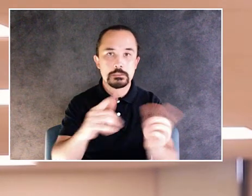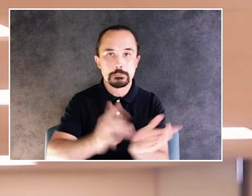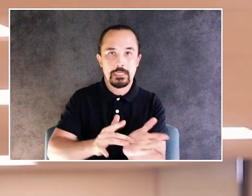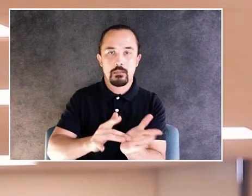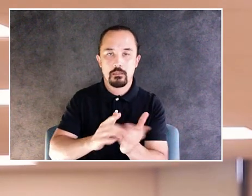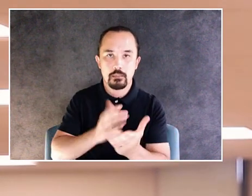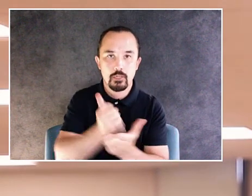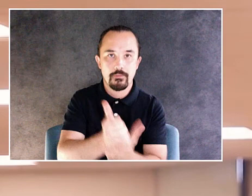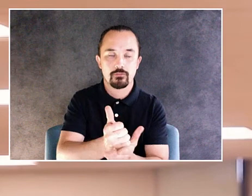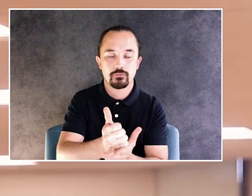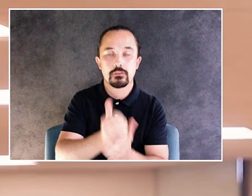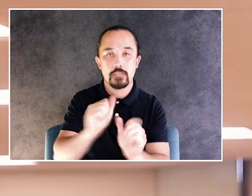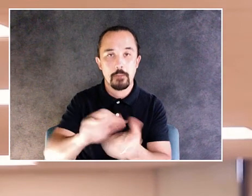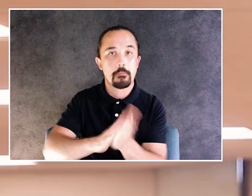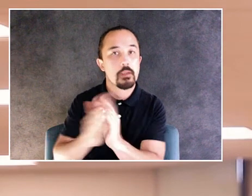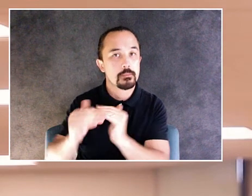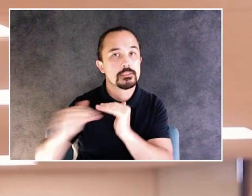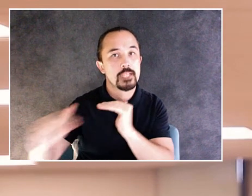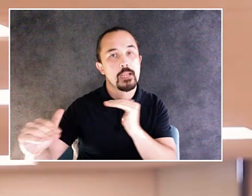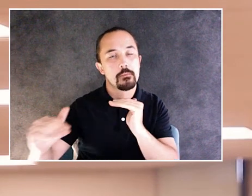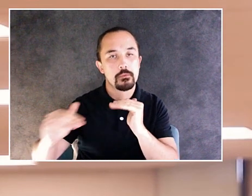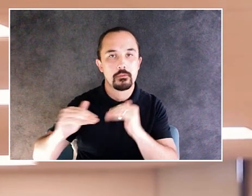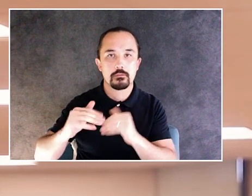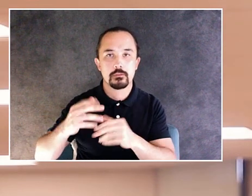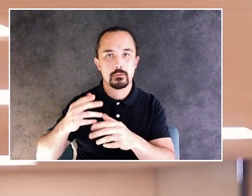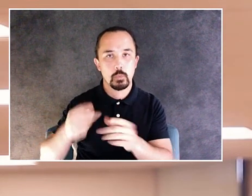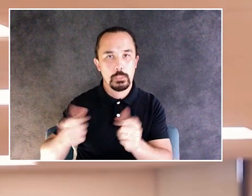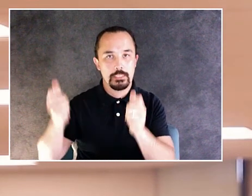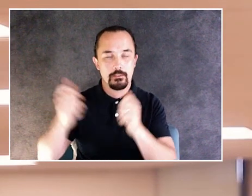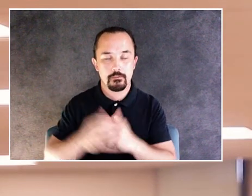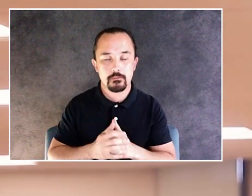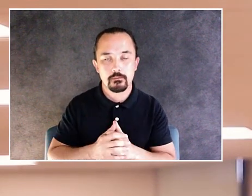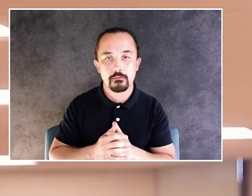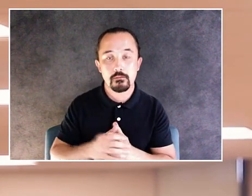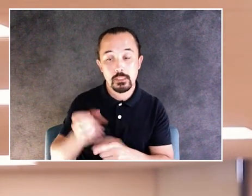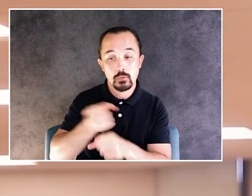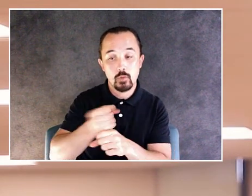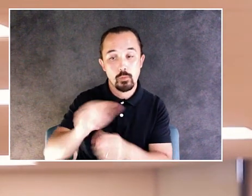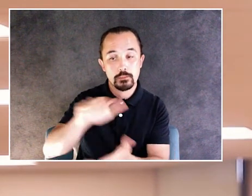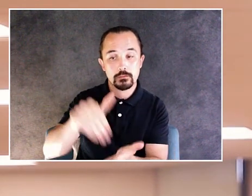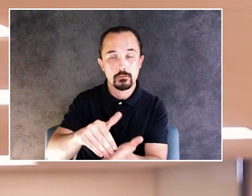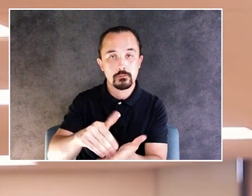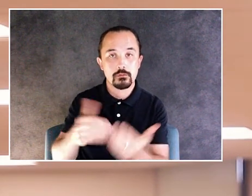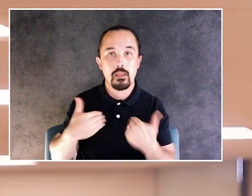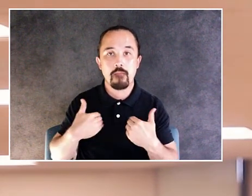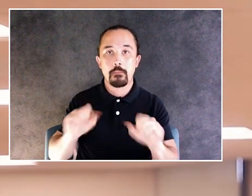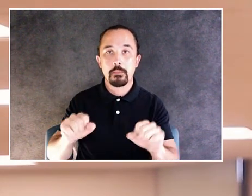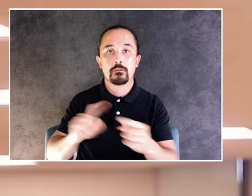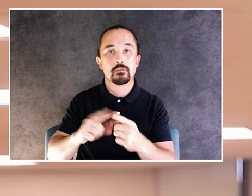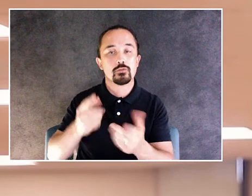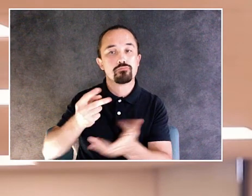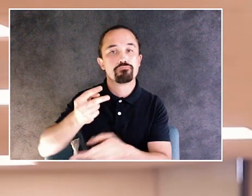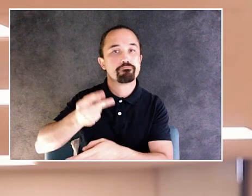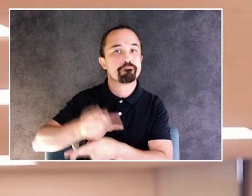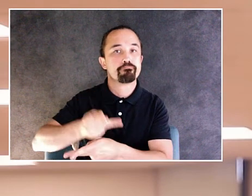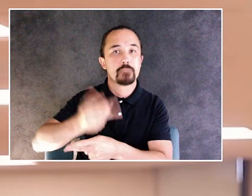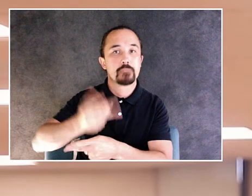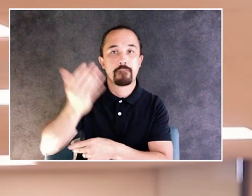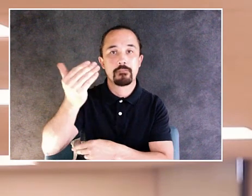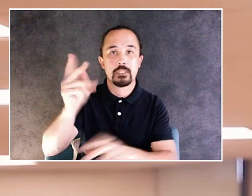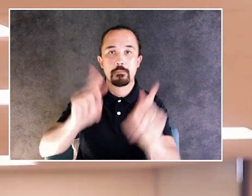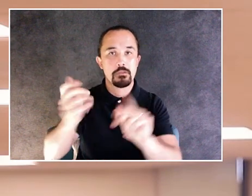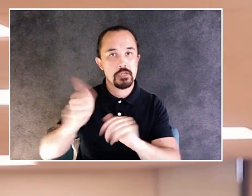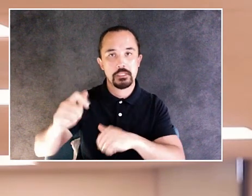and can be stabilized over a brief period. The sobering center will have the capacity to treat 15 people at any given time for